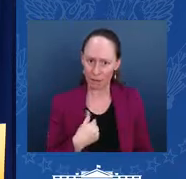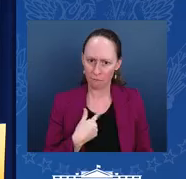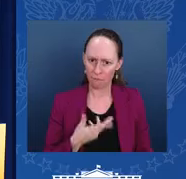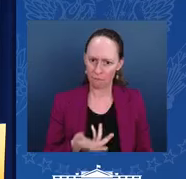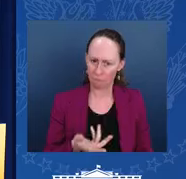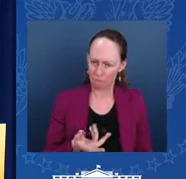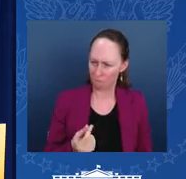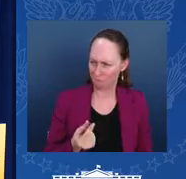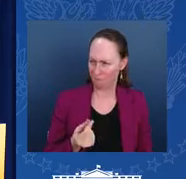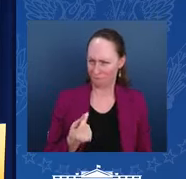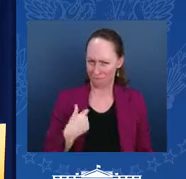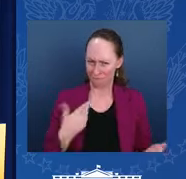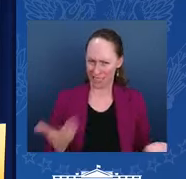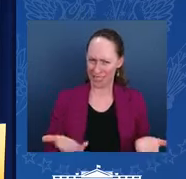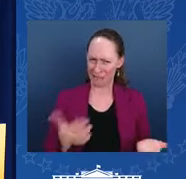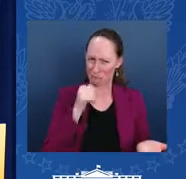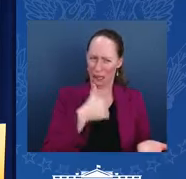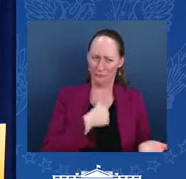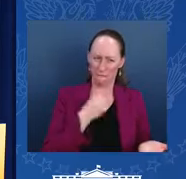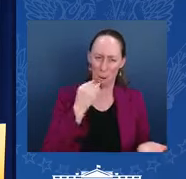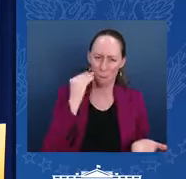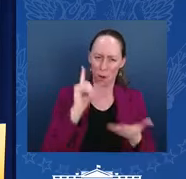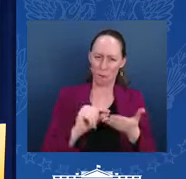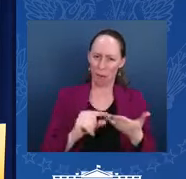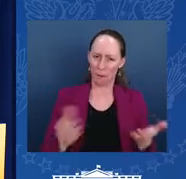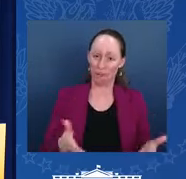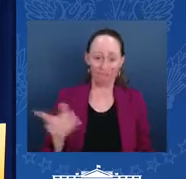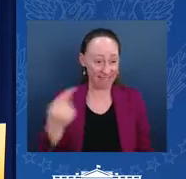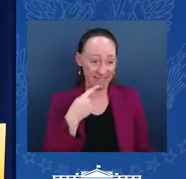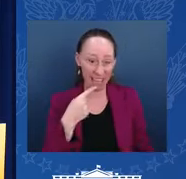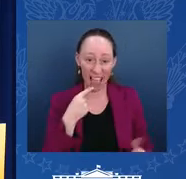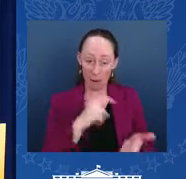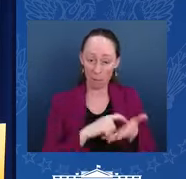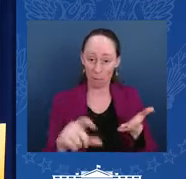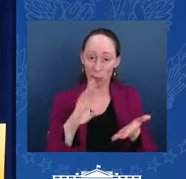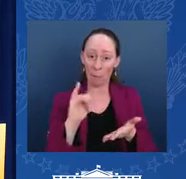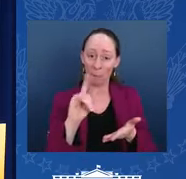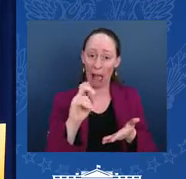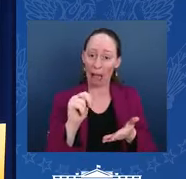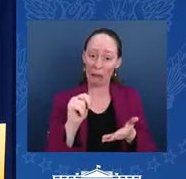headline, Biden, poorest man in Congress. Is that true?